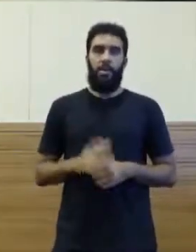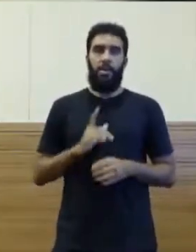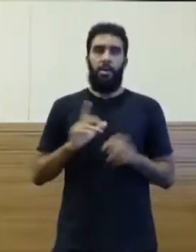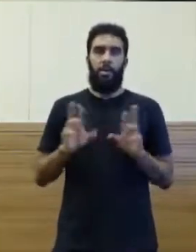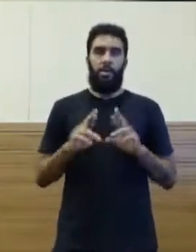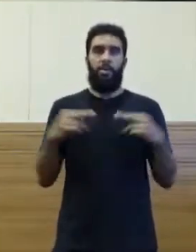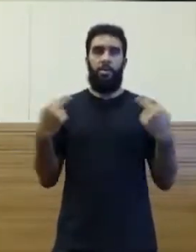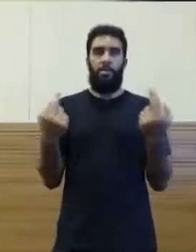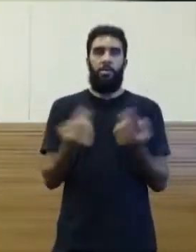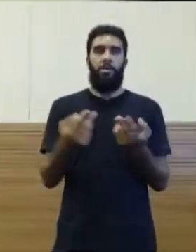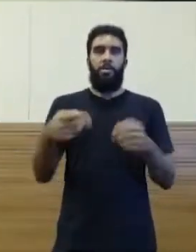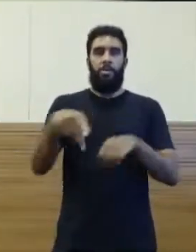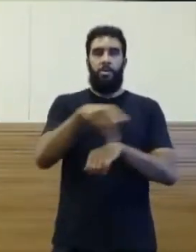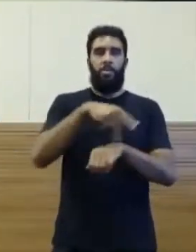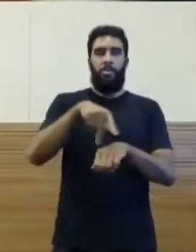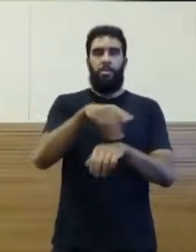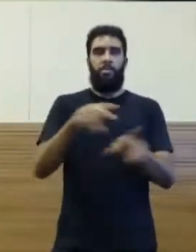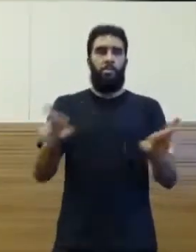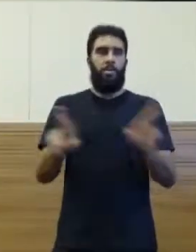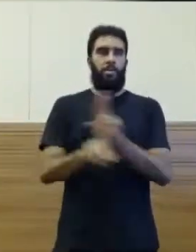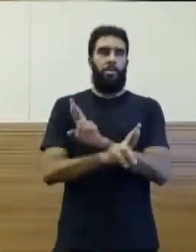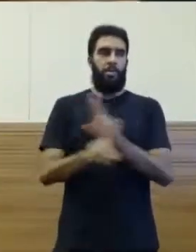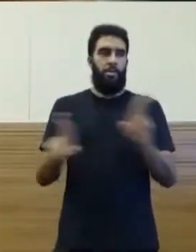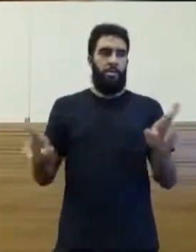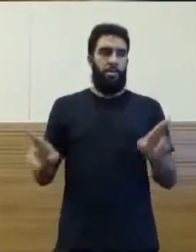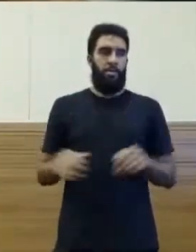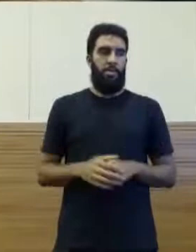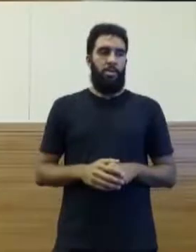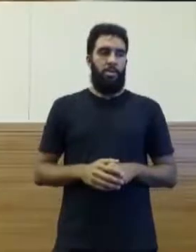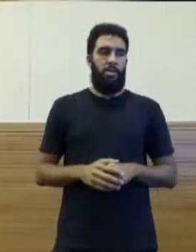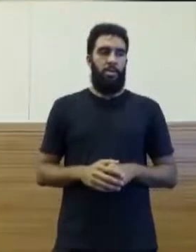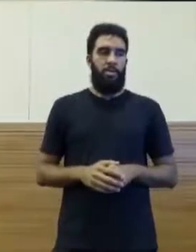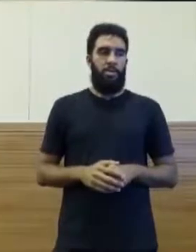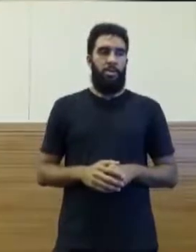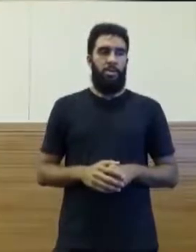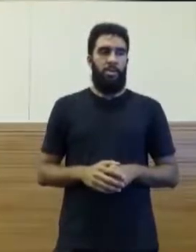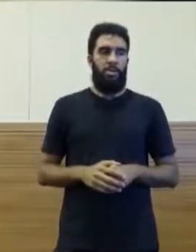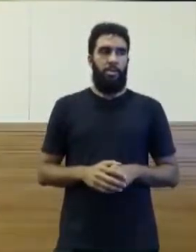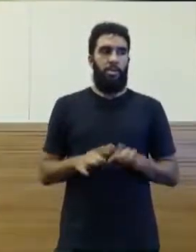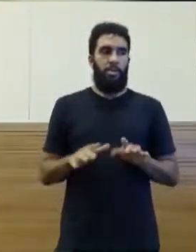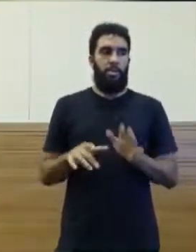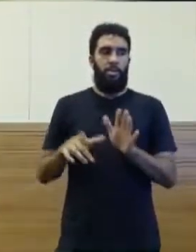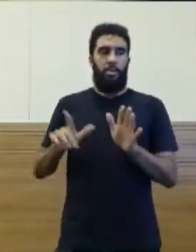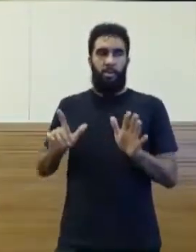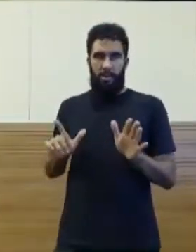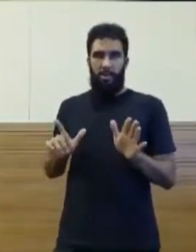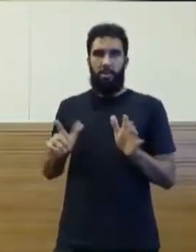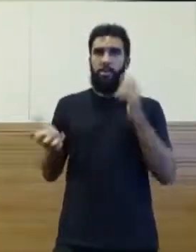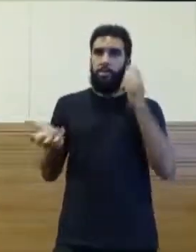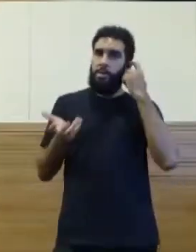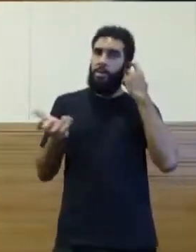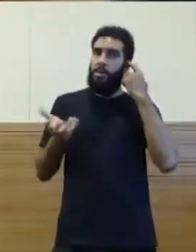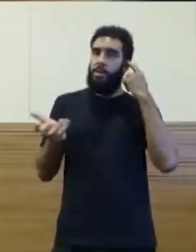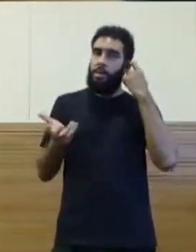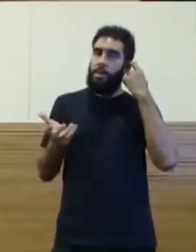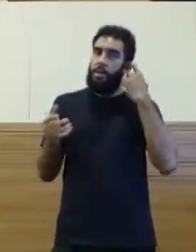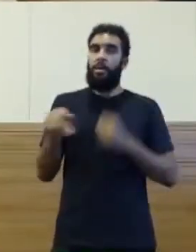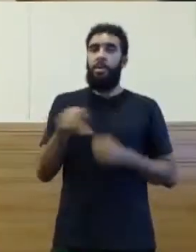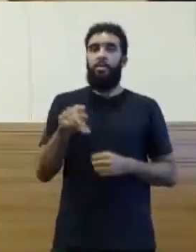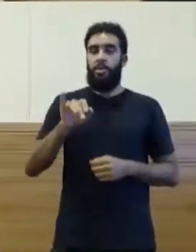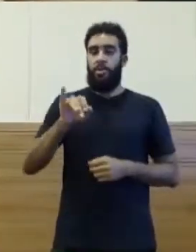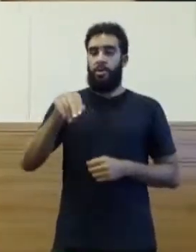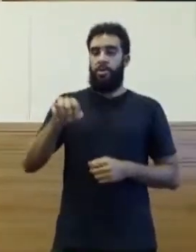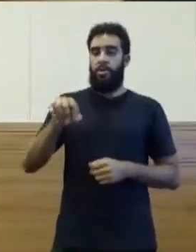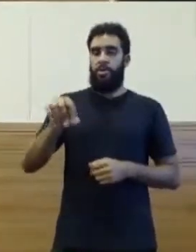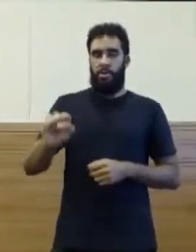soon after, we will have a meeting with people of the region so we can close the next steps.